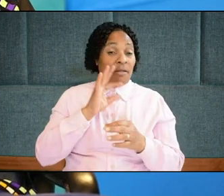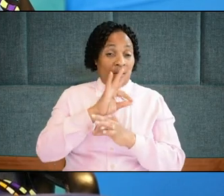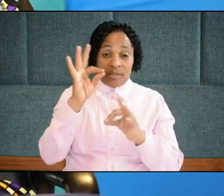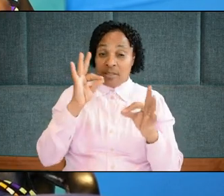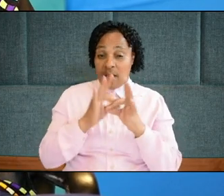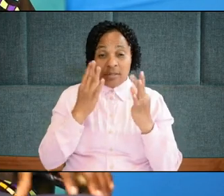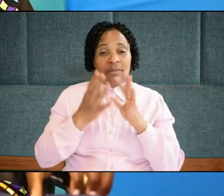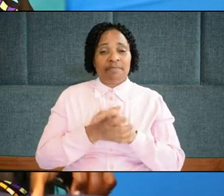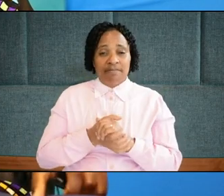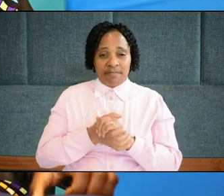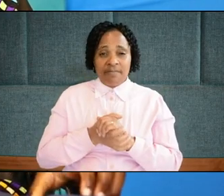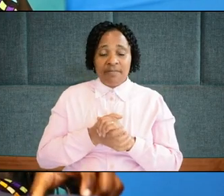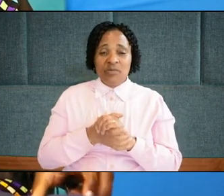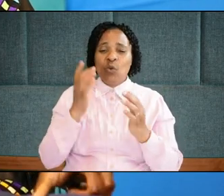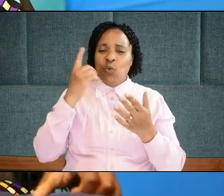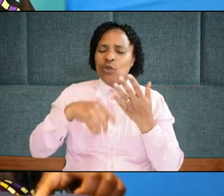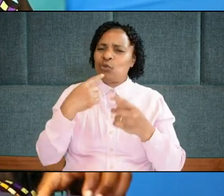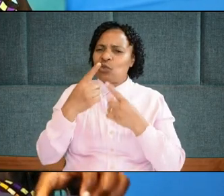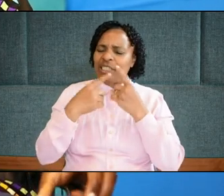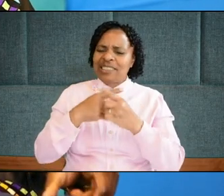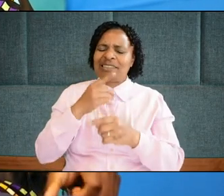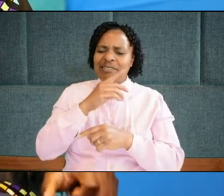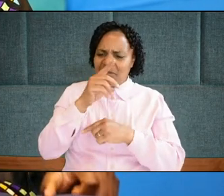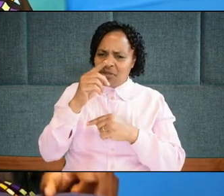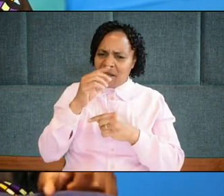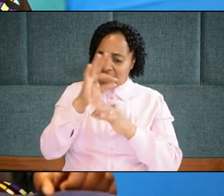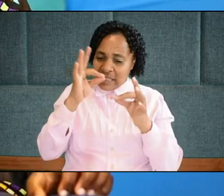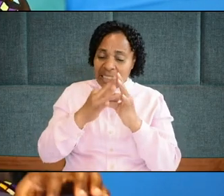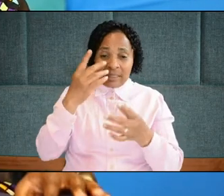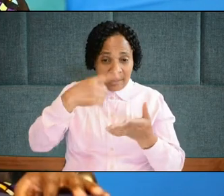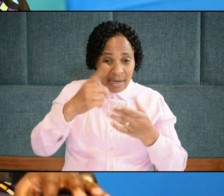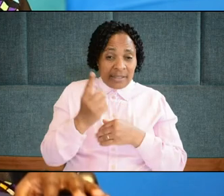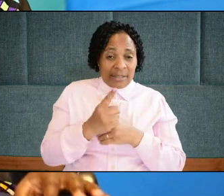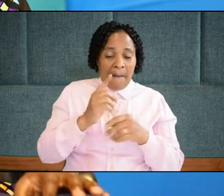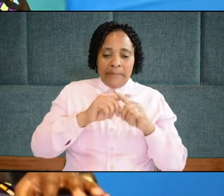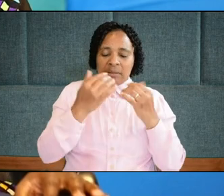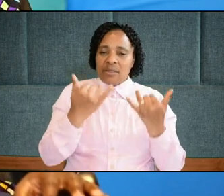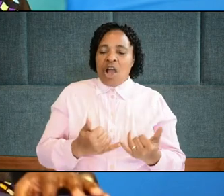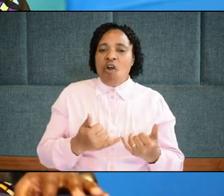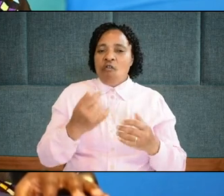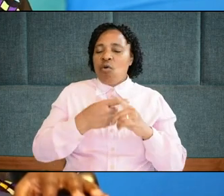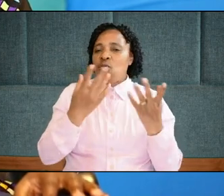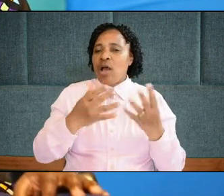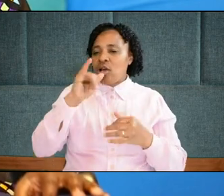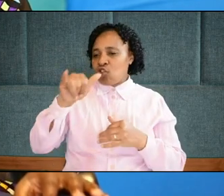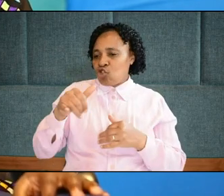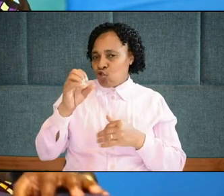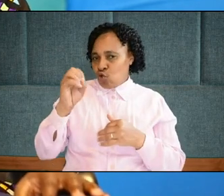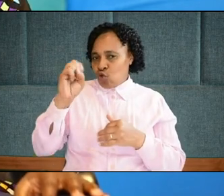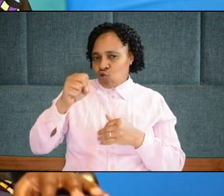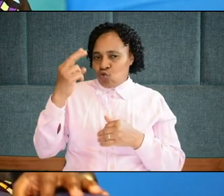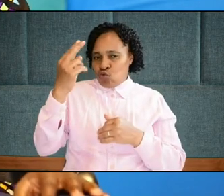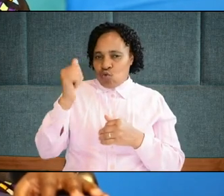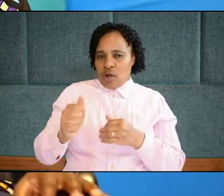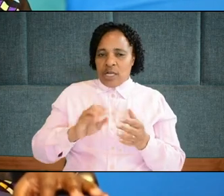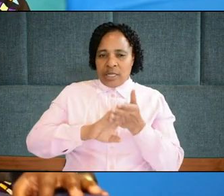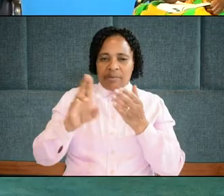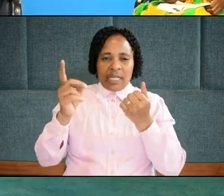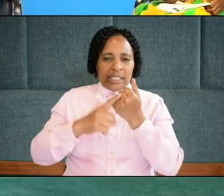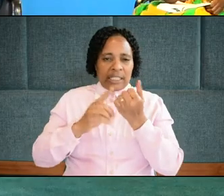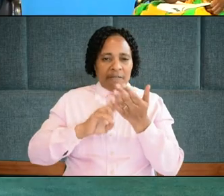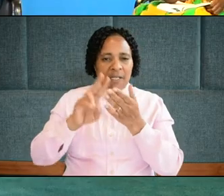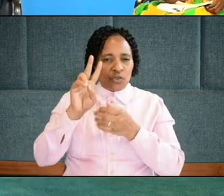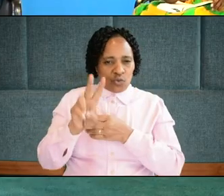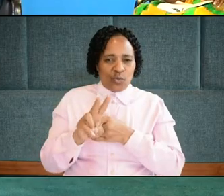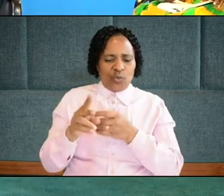Absolutely. And what you said is absolutely right. I'll just quote from Joshua chapter 6, verse 2, just trying